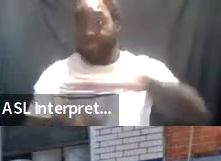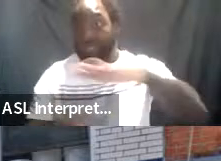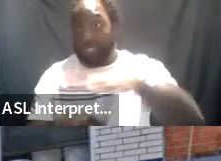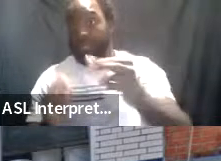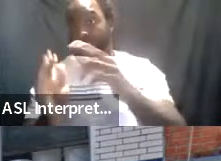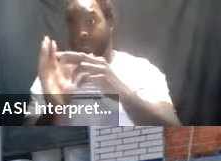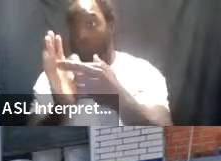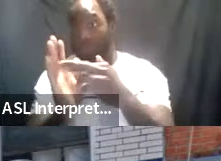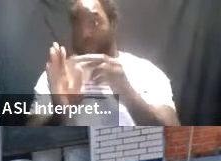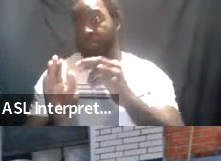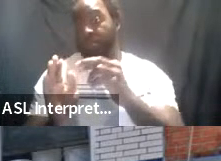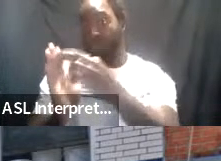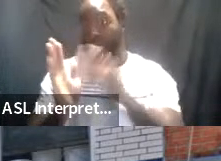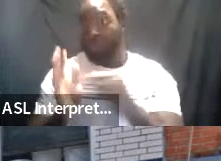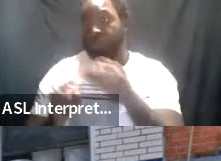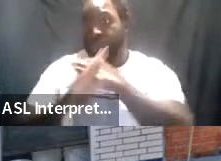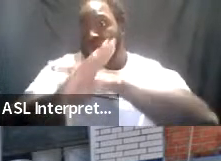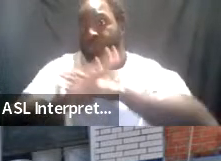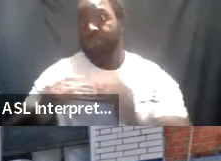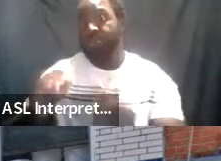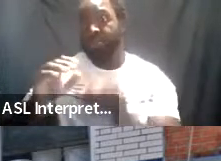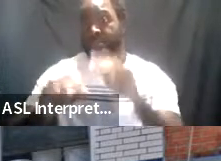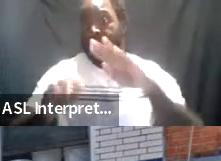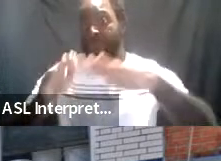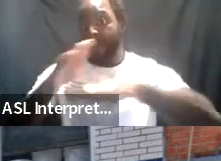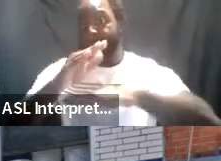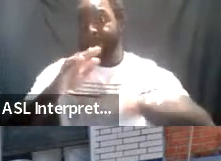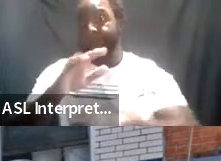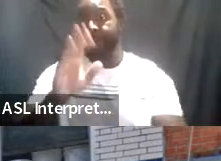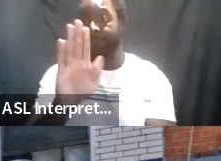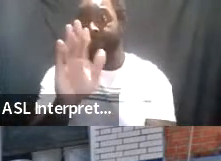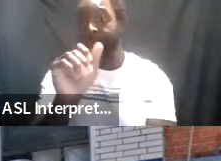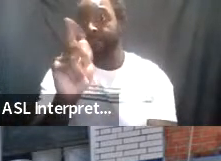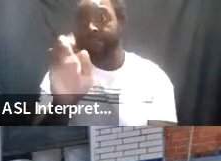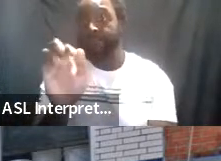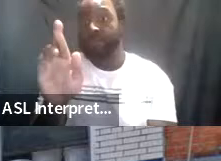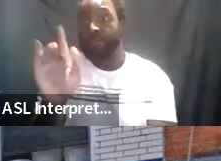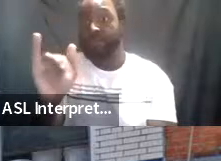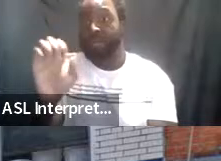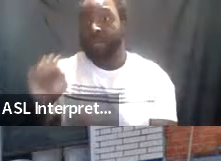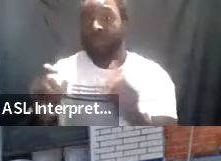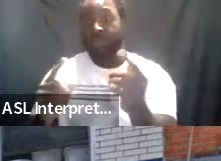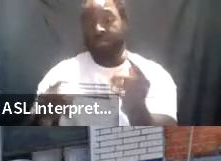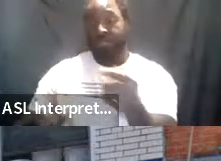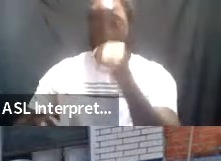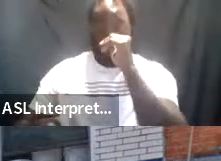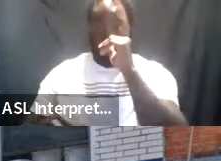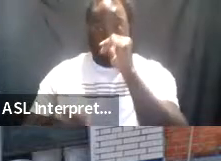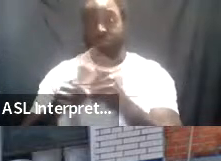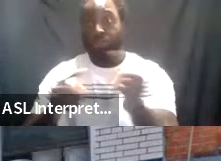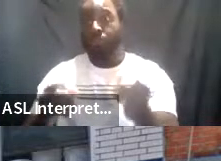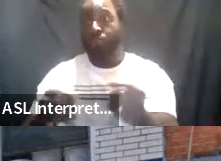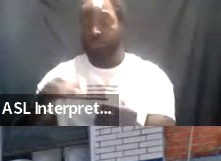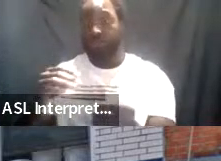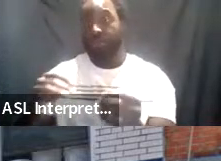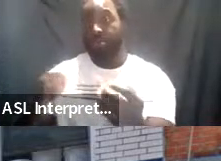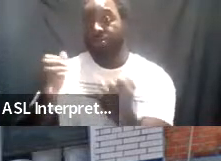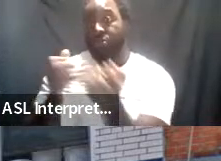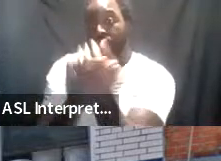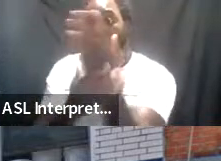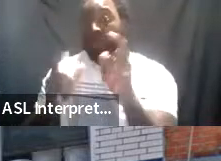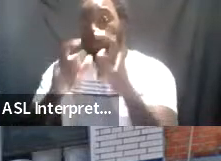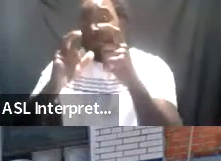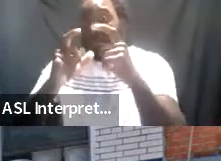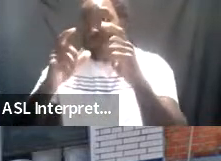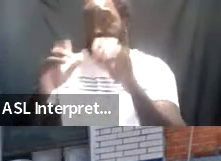from having more than 750 square feet that they devote to production of their food. And if they grow any larger than that